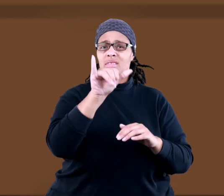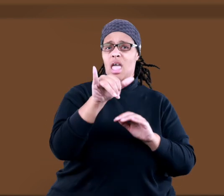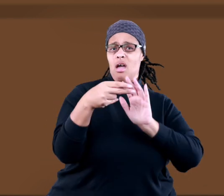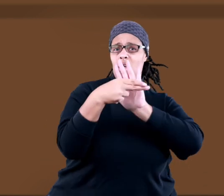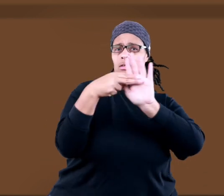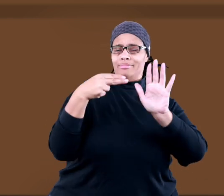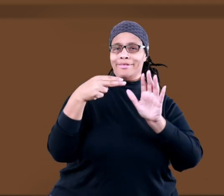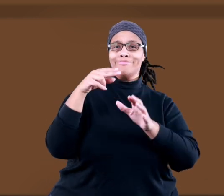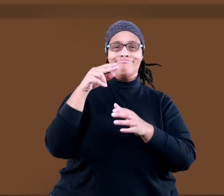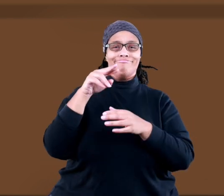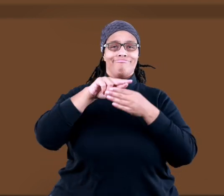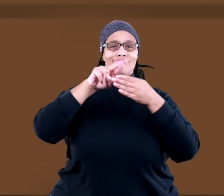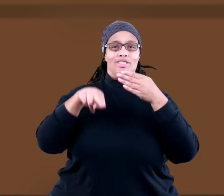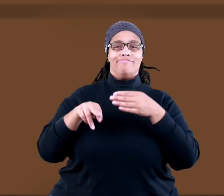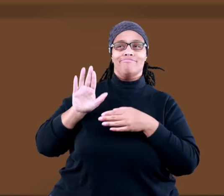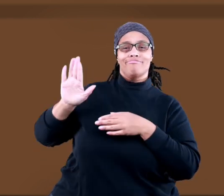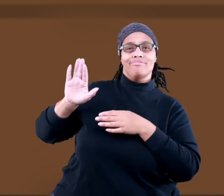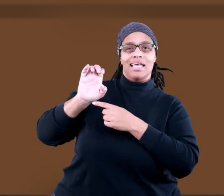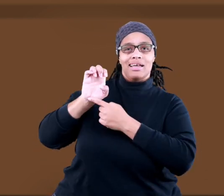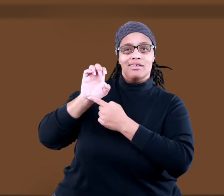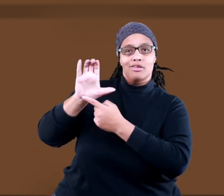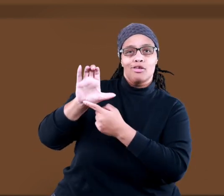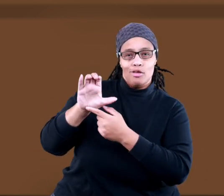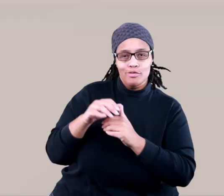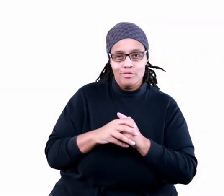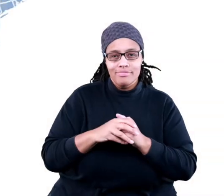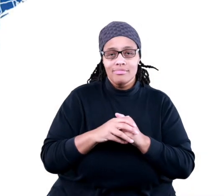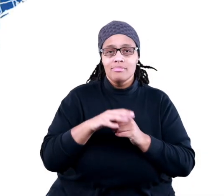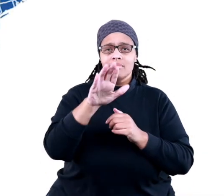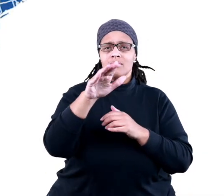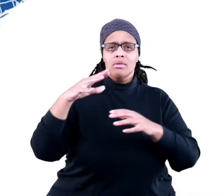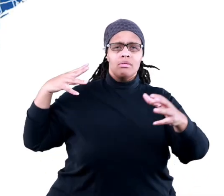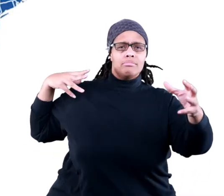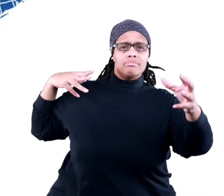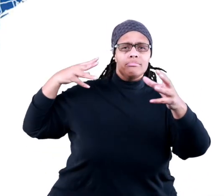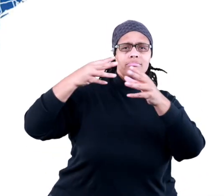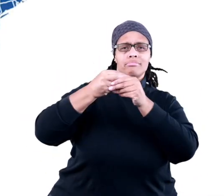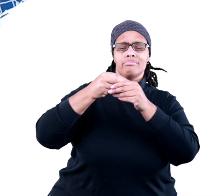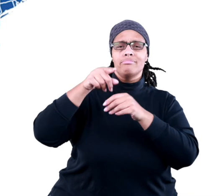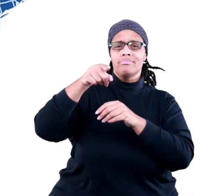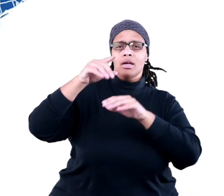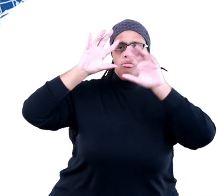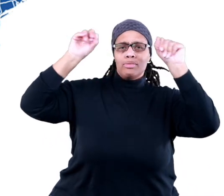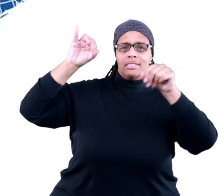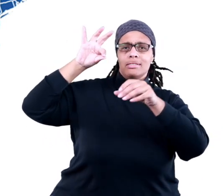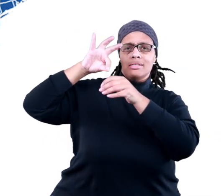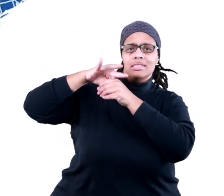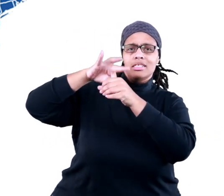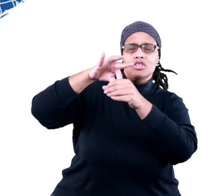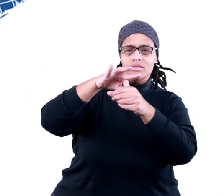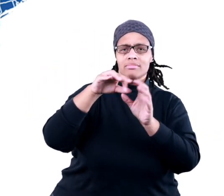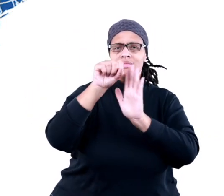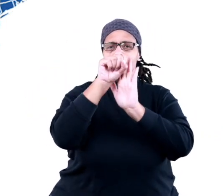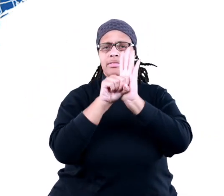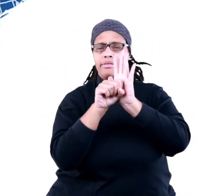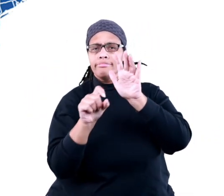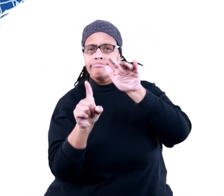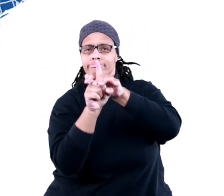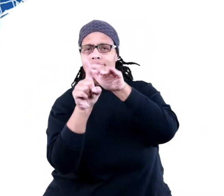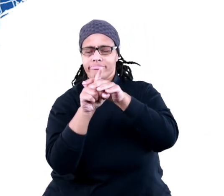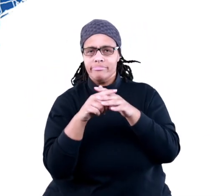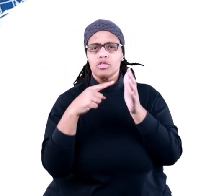Those labels are the result of the Electoral College. Over the past several presidential elections, states that